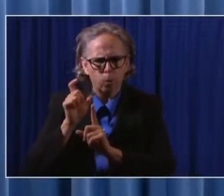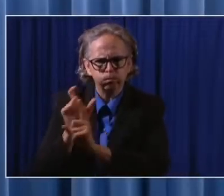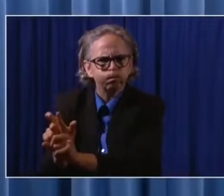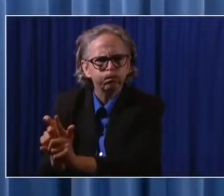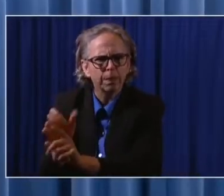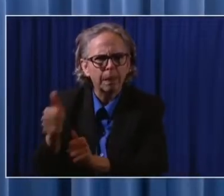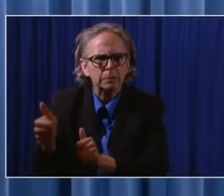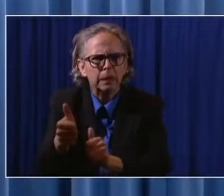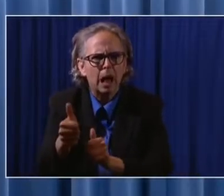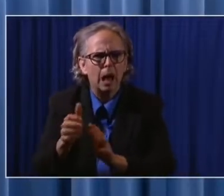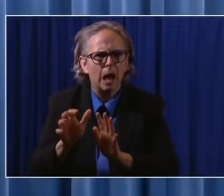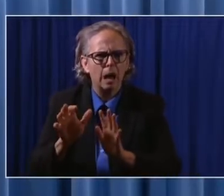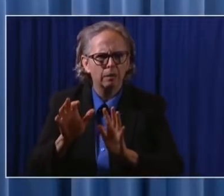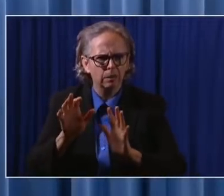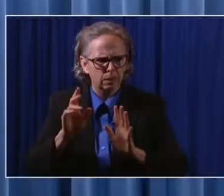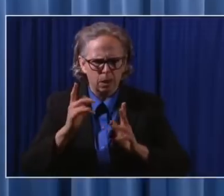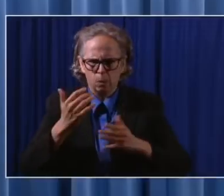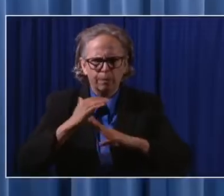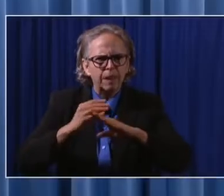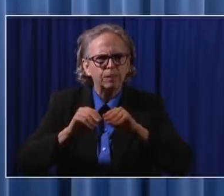people.